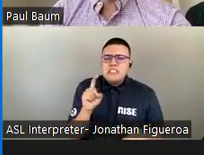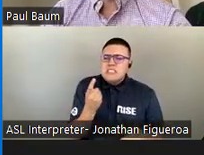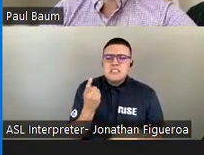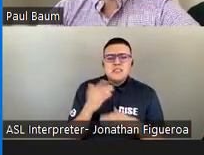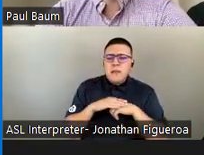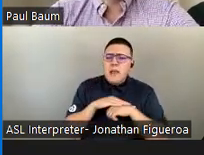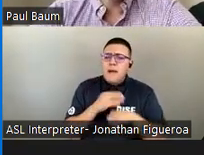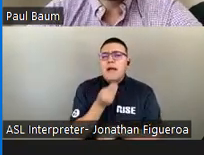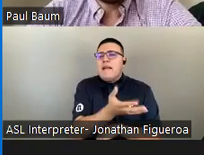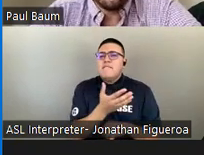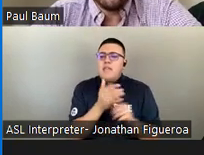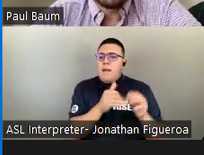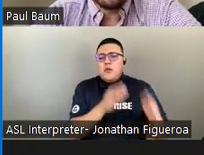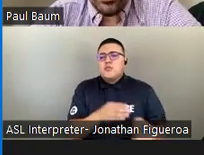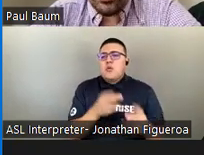them connect.